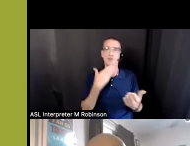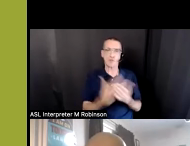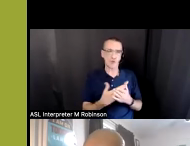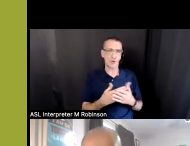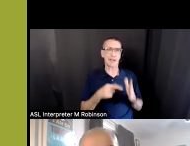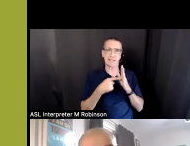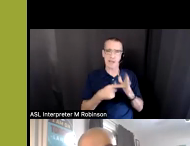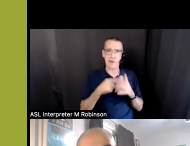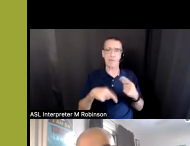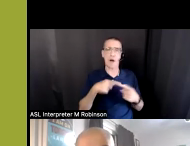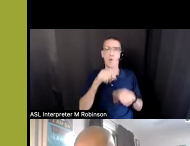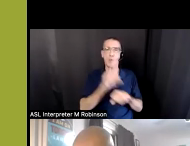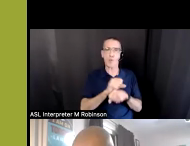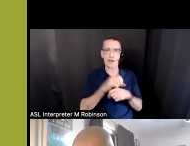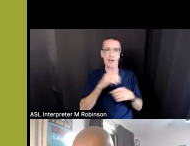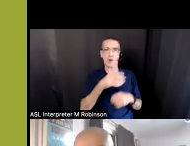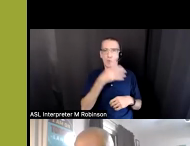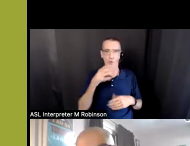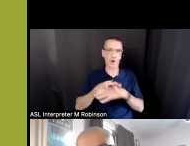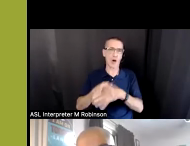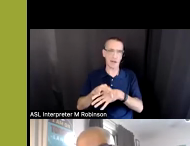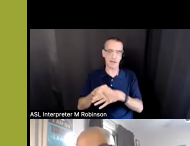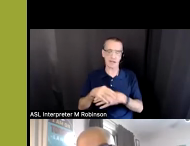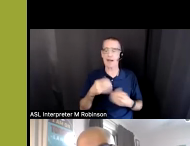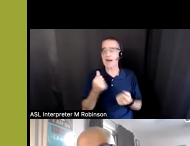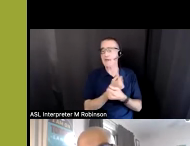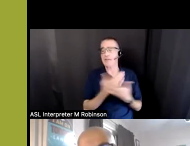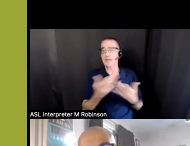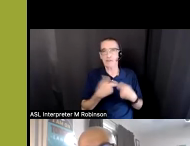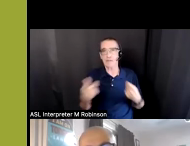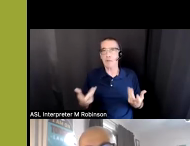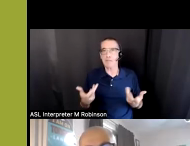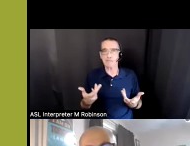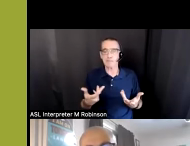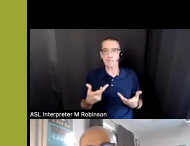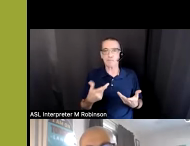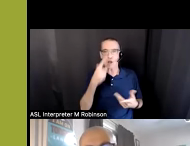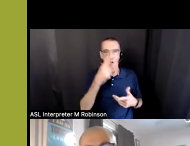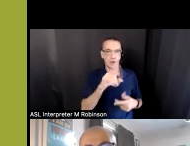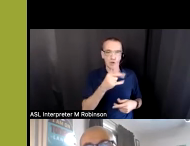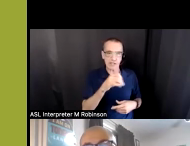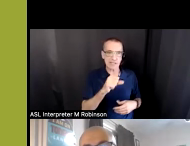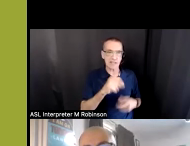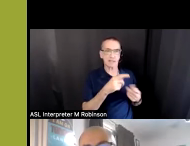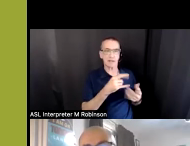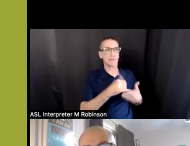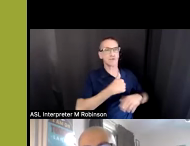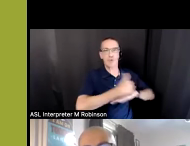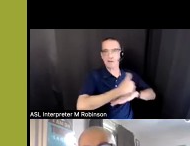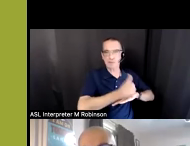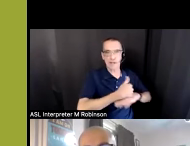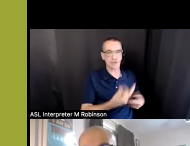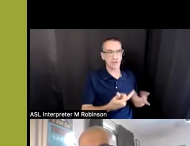about working in a rural context. Everything from, you know, the logistics of transportation